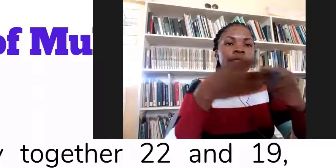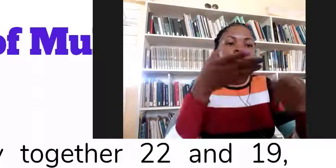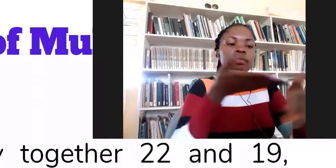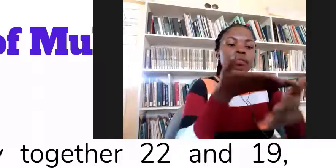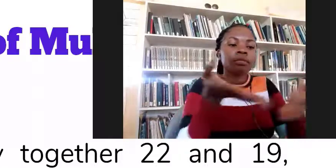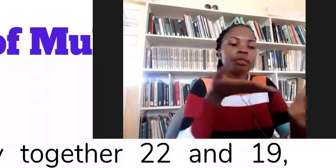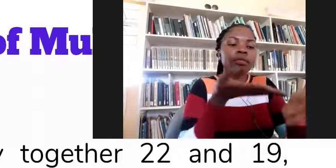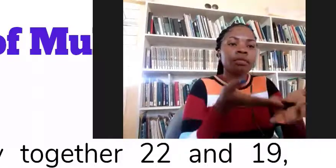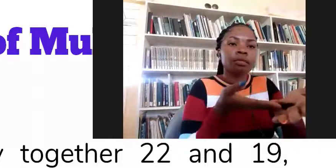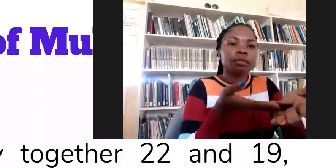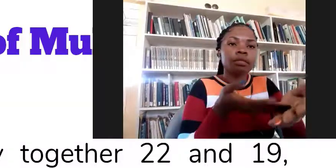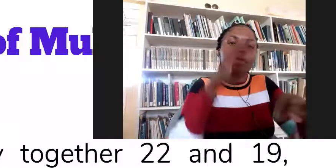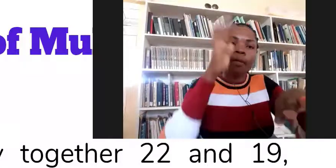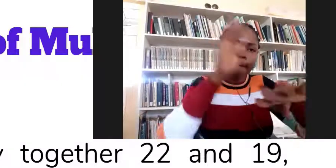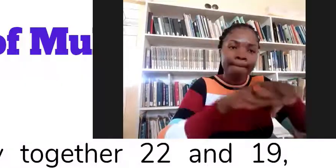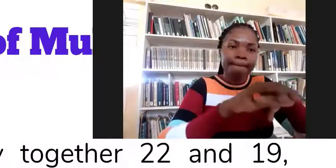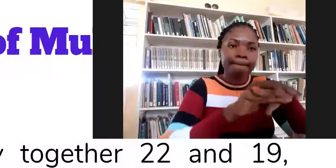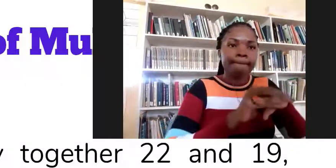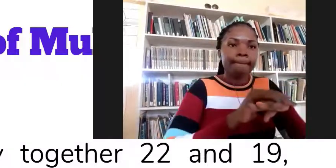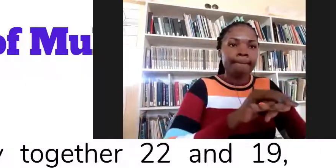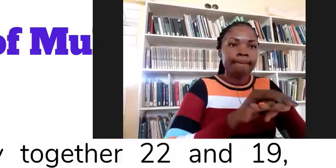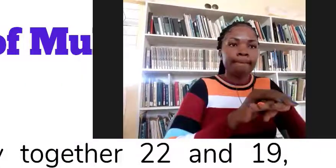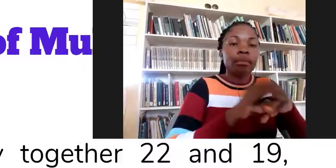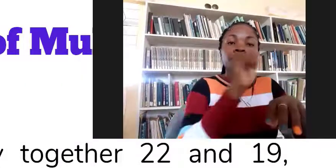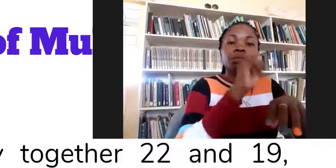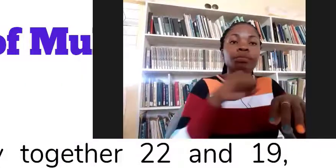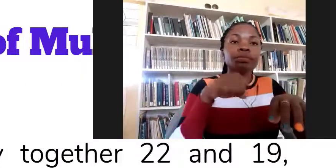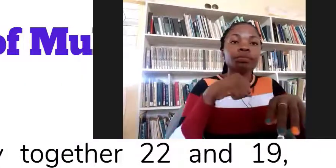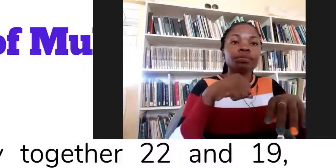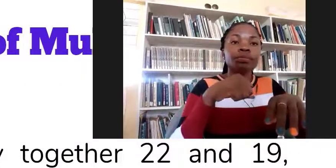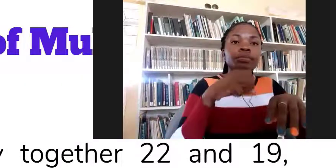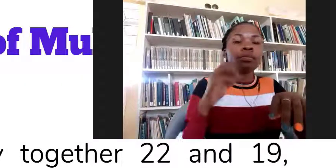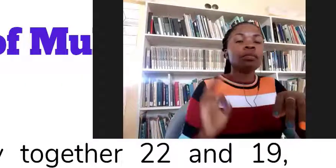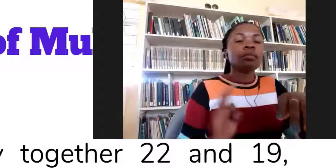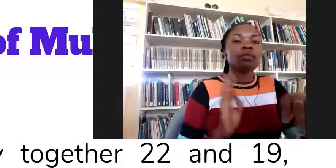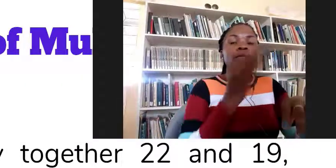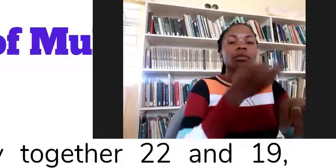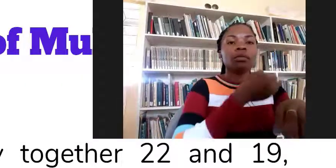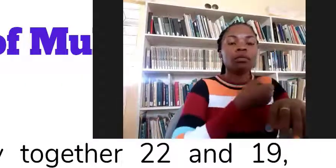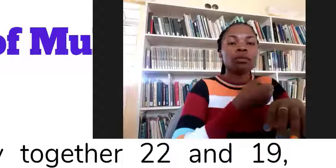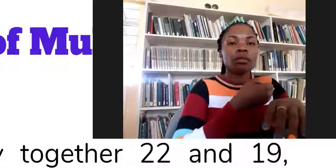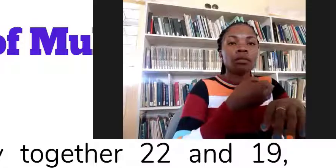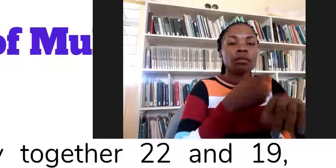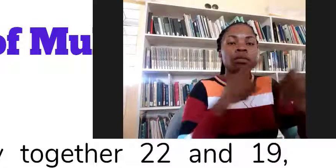So we want to use Russian multiplication